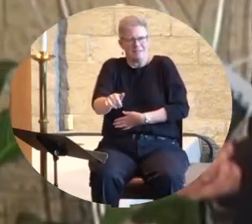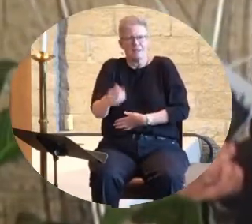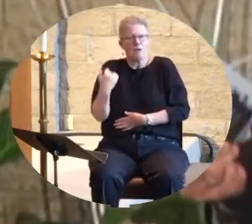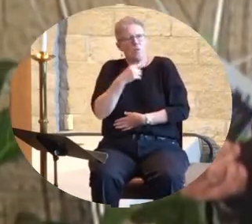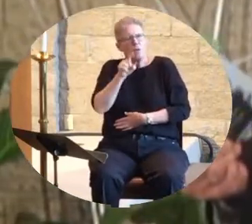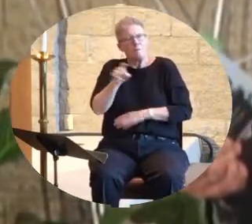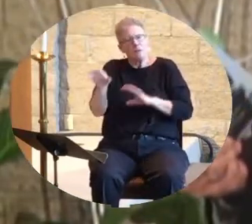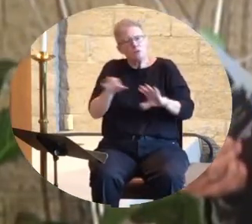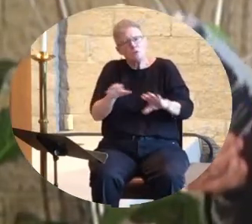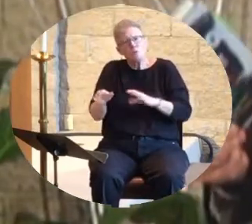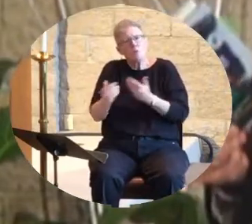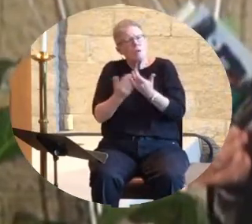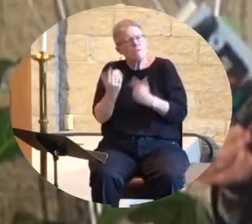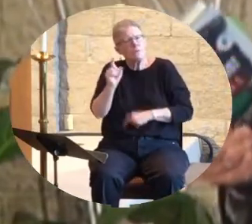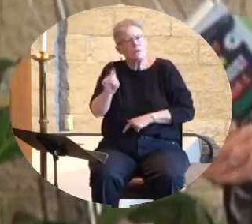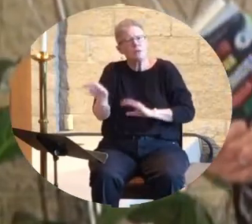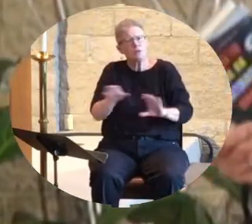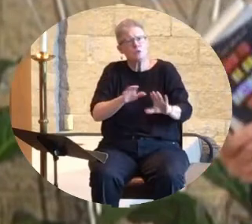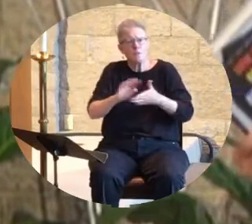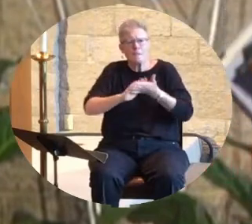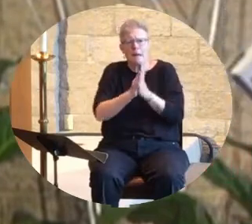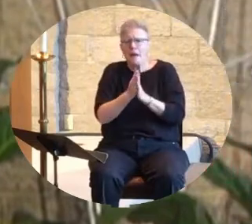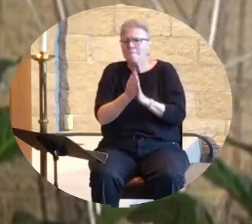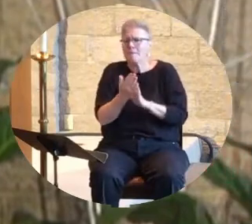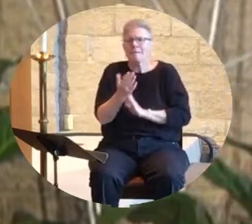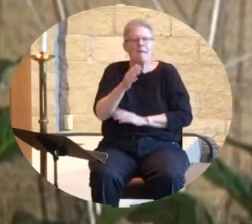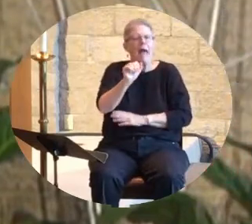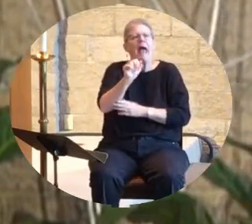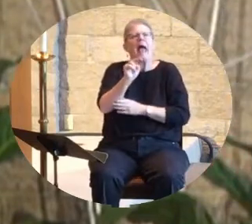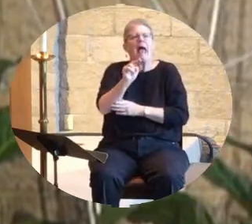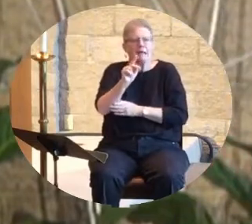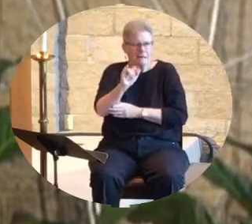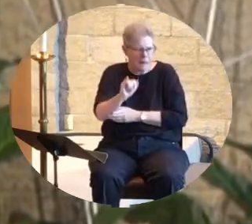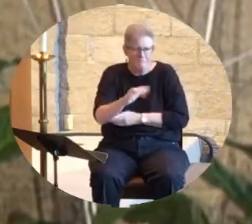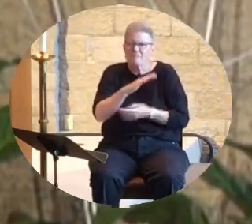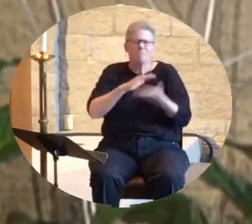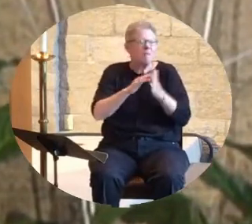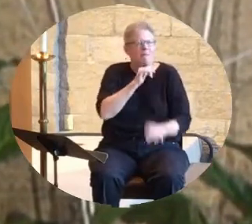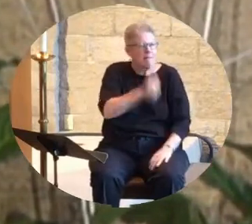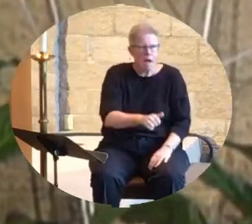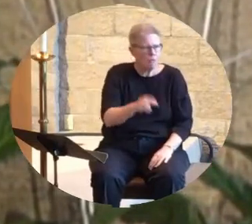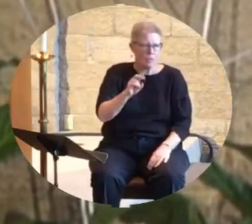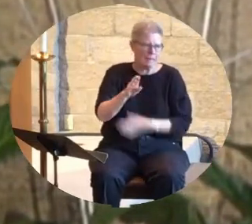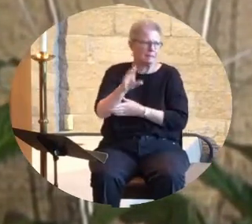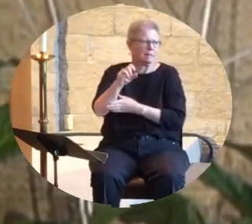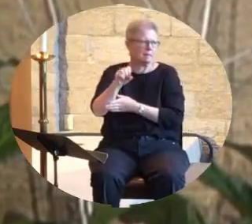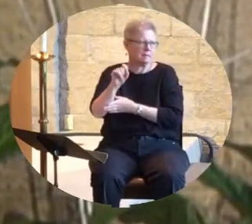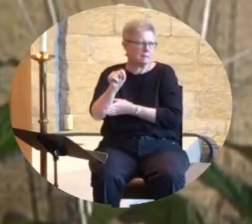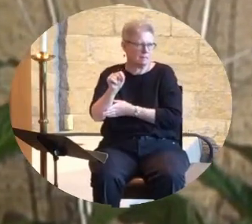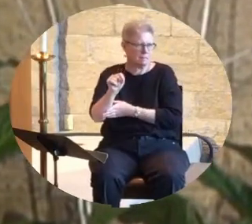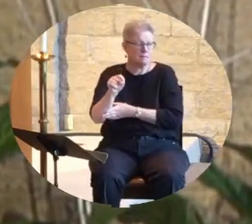anti-racist. But he talked about his cancer, and he talked about the importance of